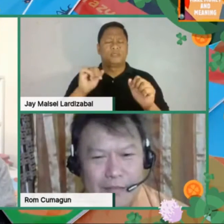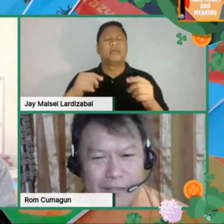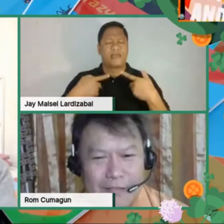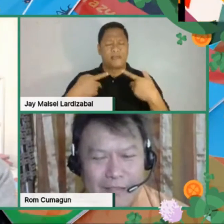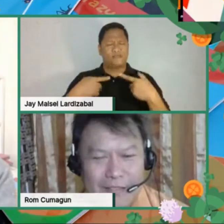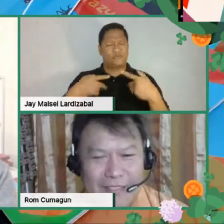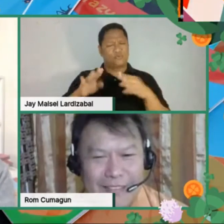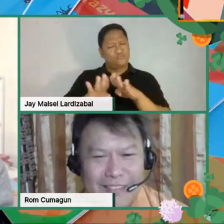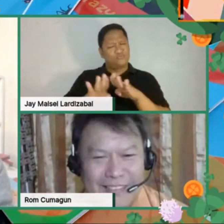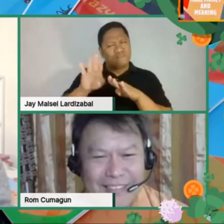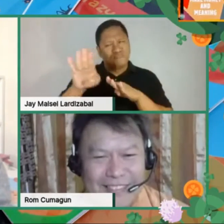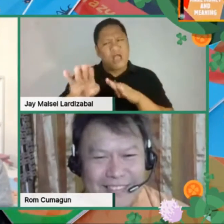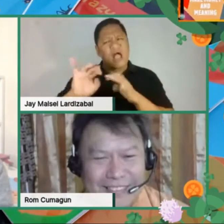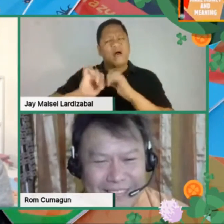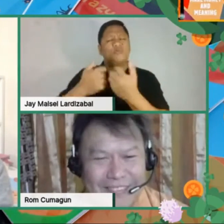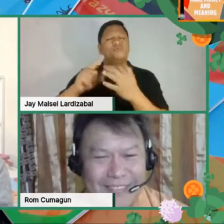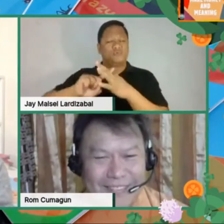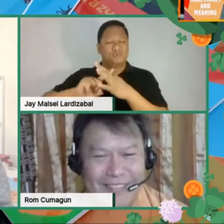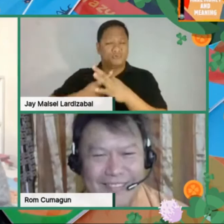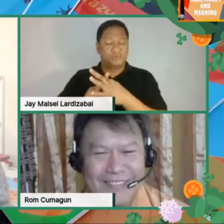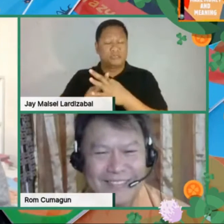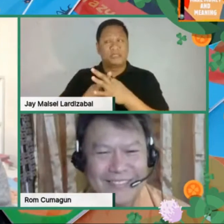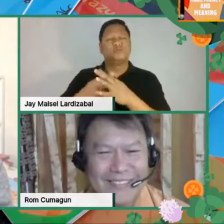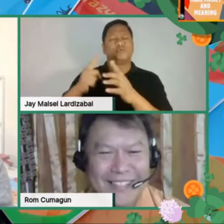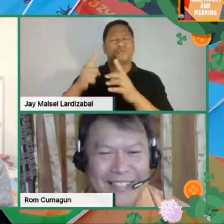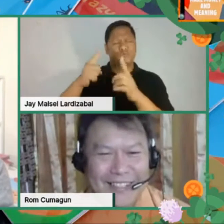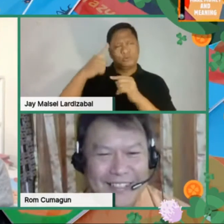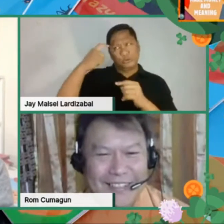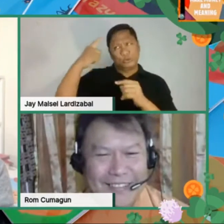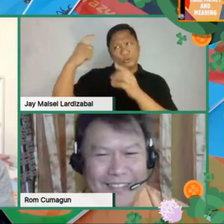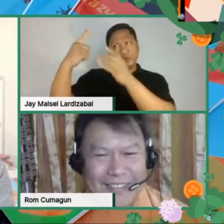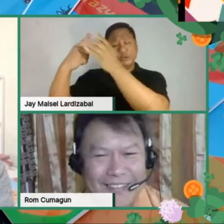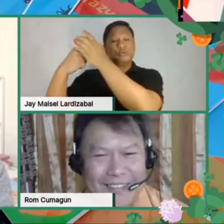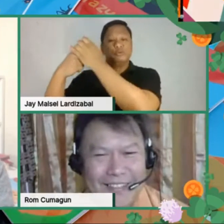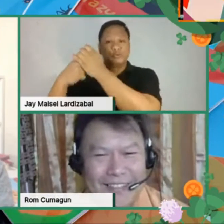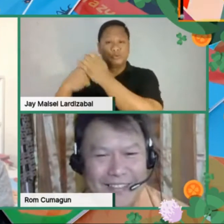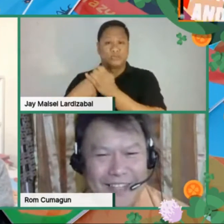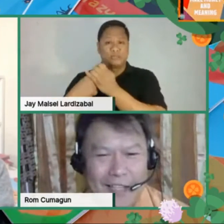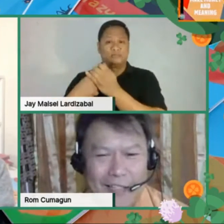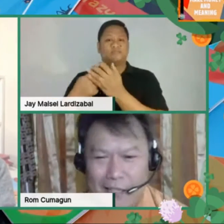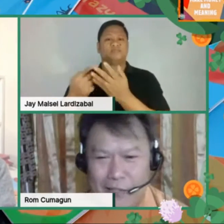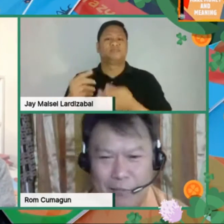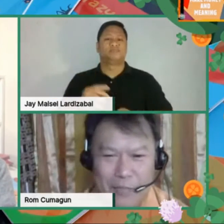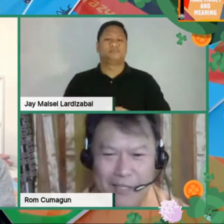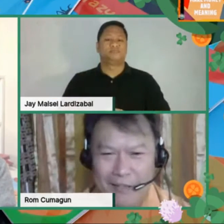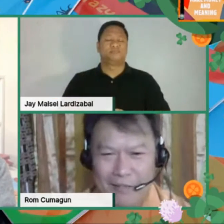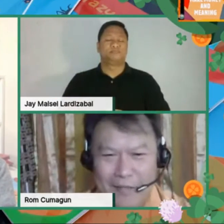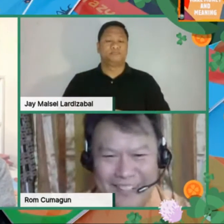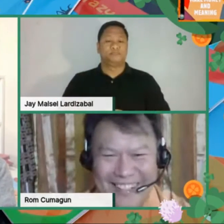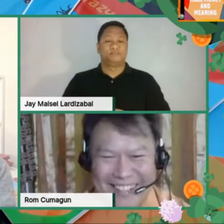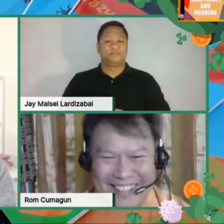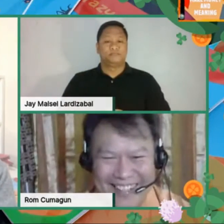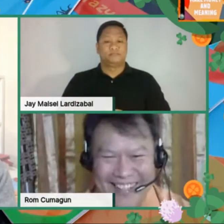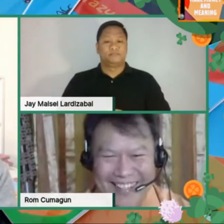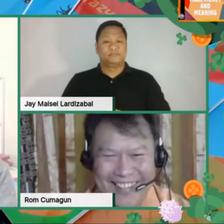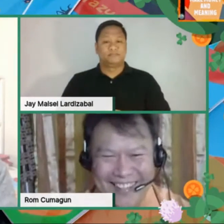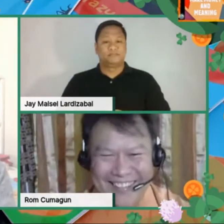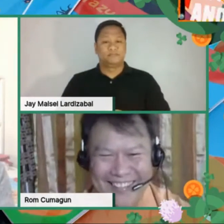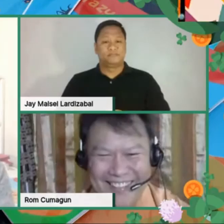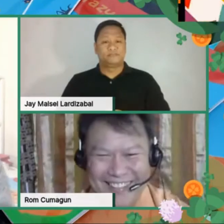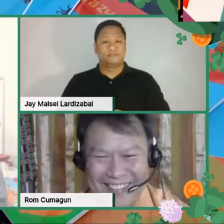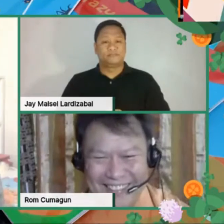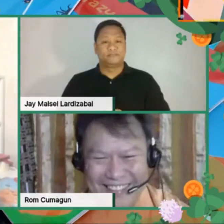Just start. Whatever it is. Yeah. Just start. Mhm. Yeah, and Walang, speaking of no